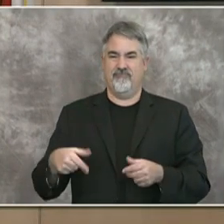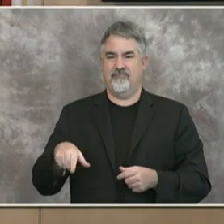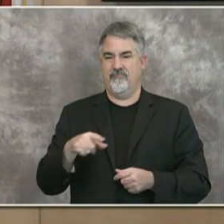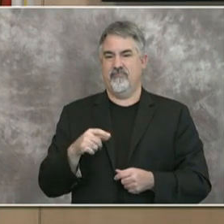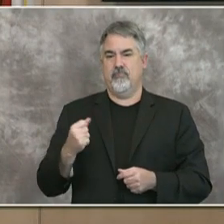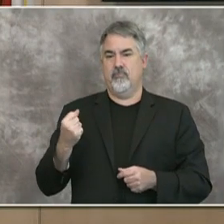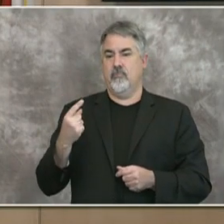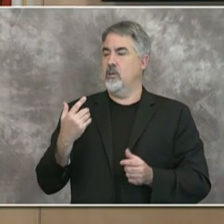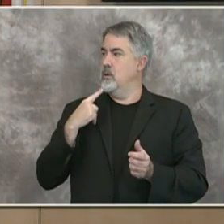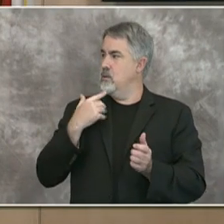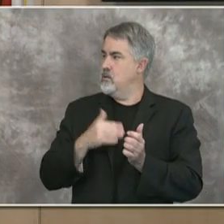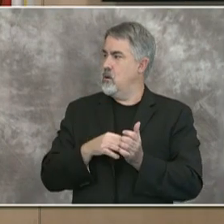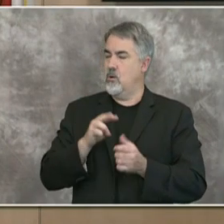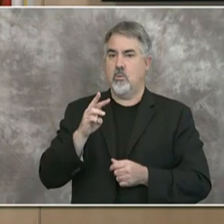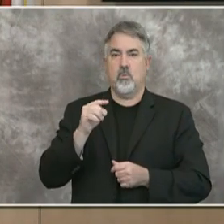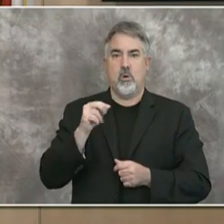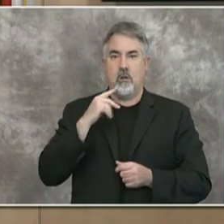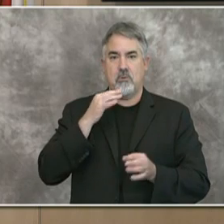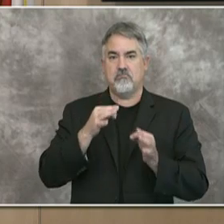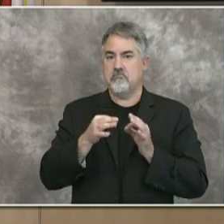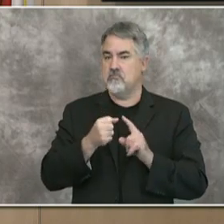Wilma Wooten for her Public Health Officer's report.